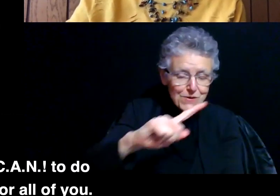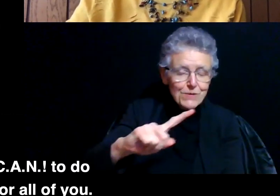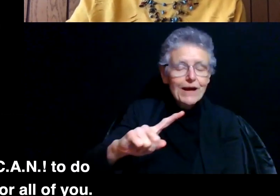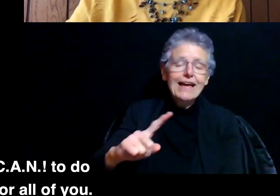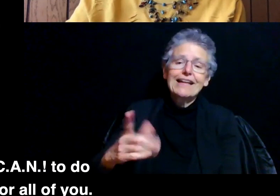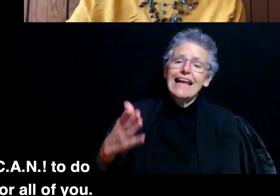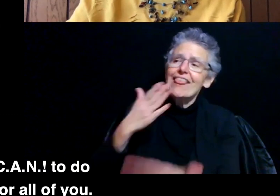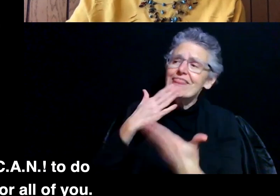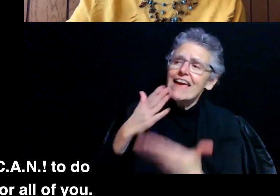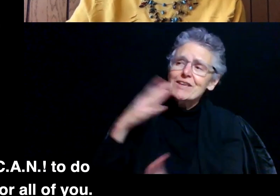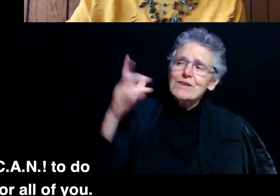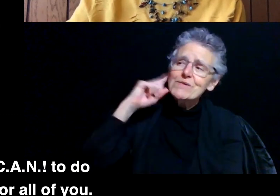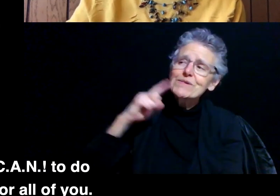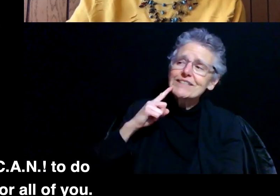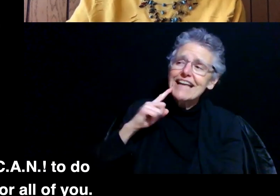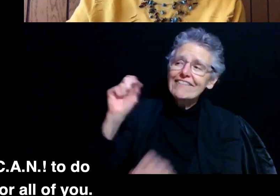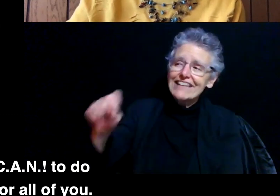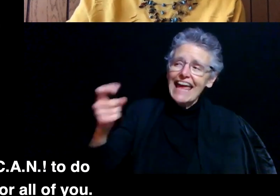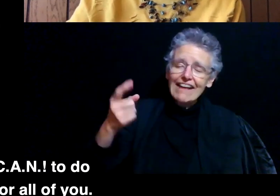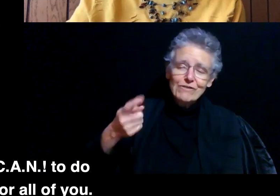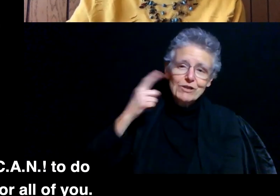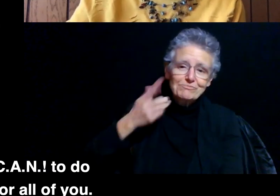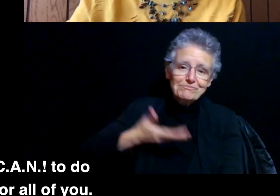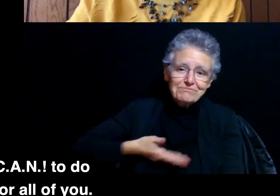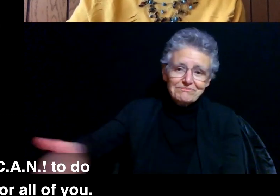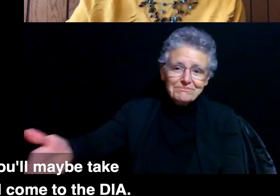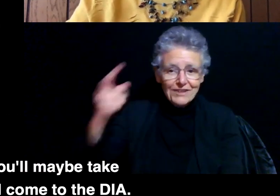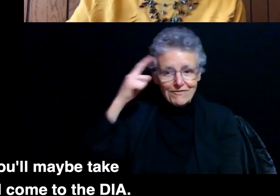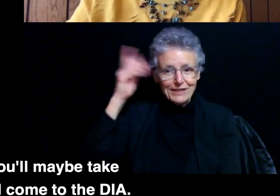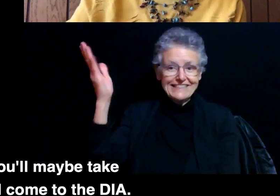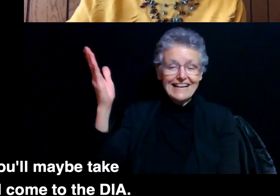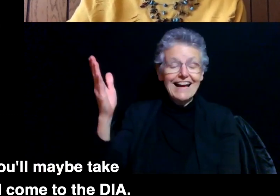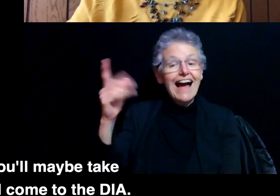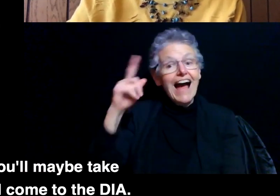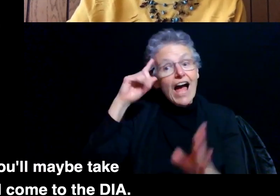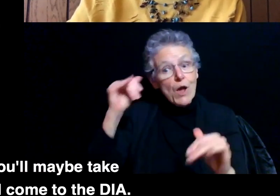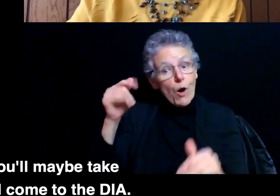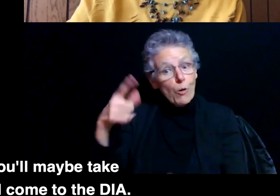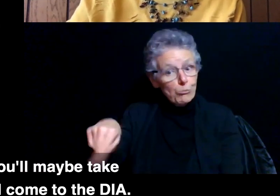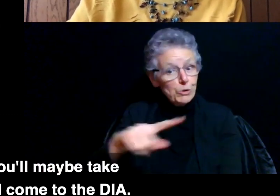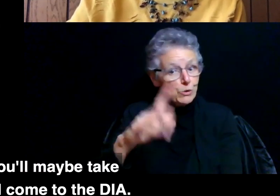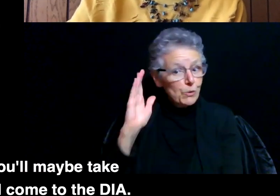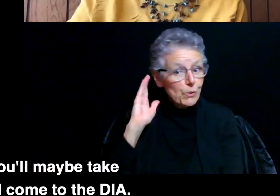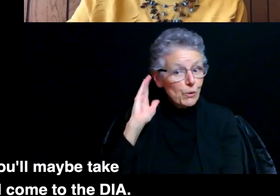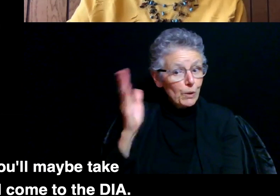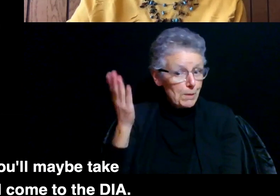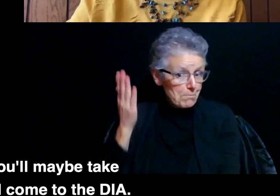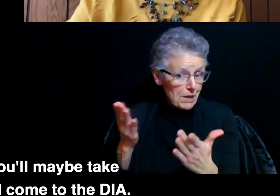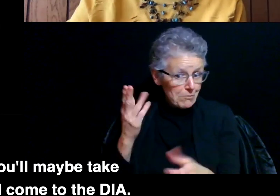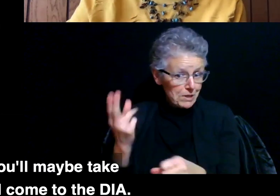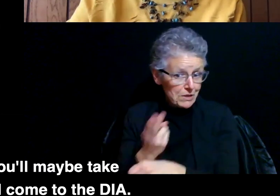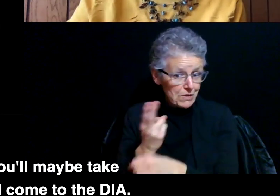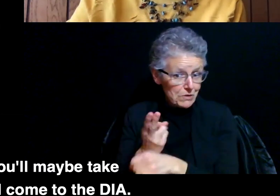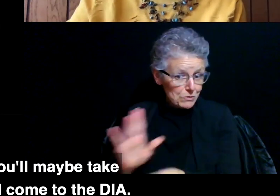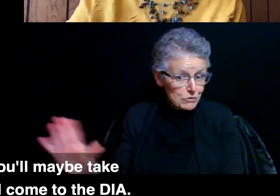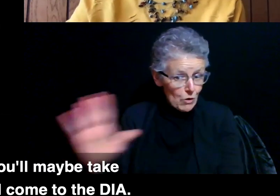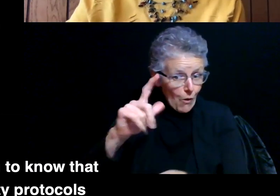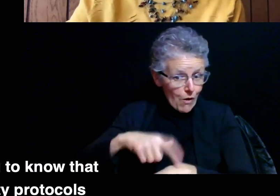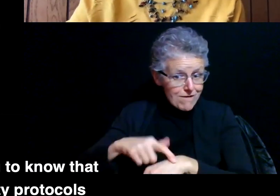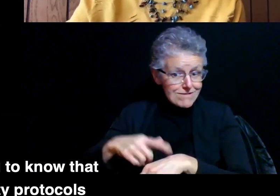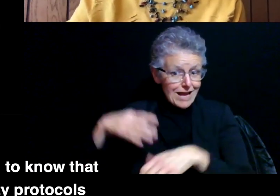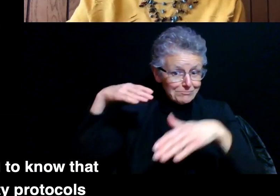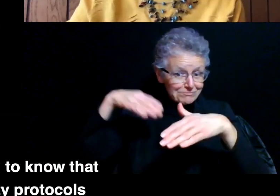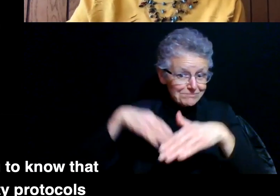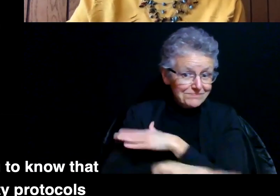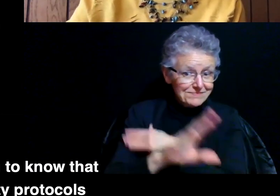by DeafC.A.N to do this talk for all of you. I hope that you'll maybe take some time and come to the DIA. I